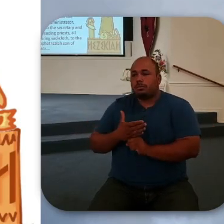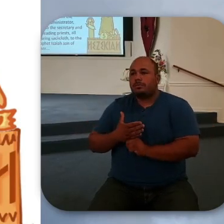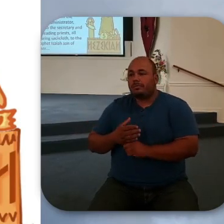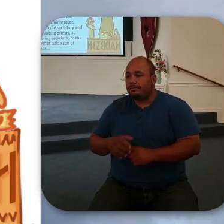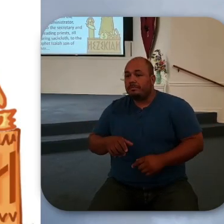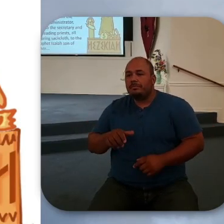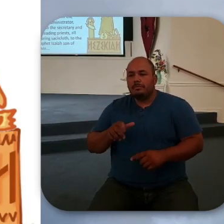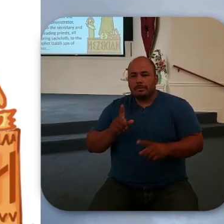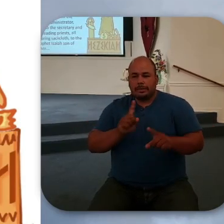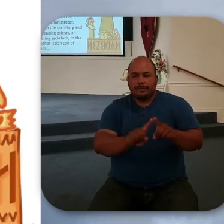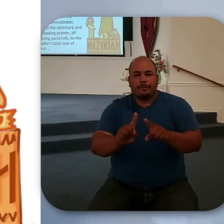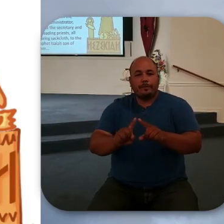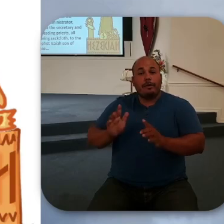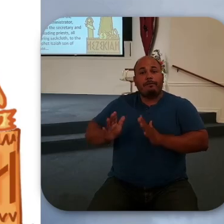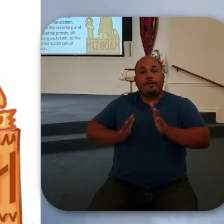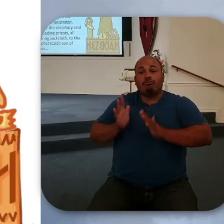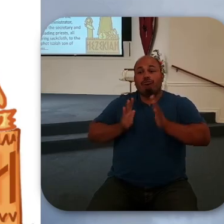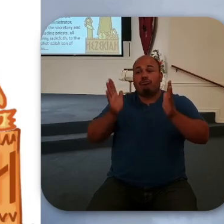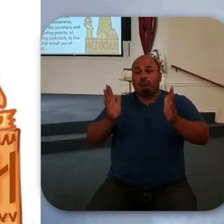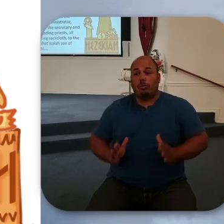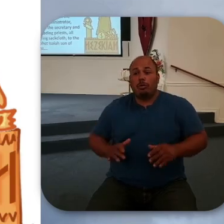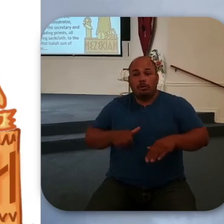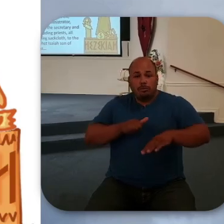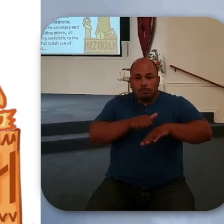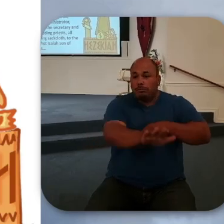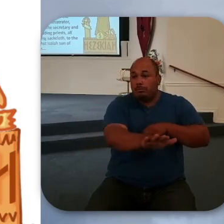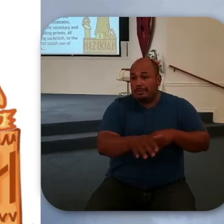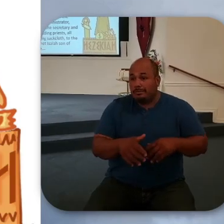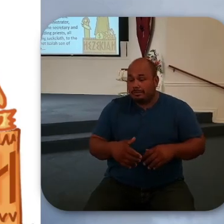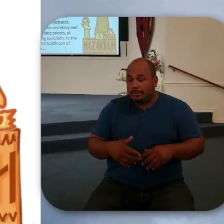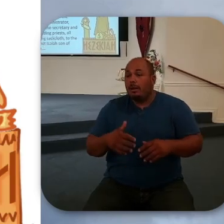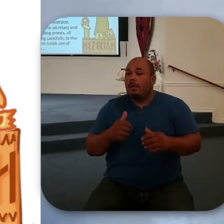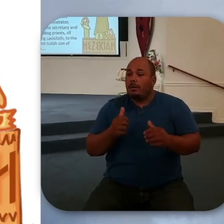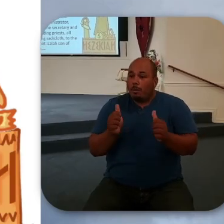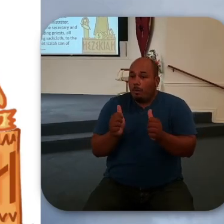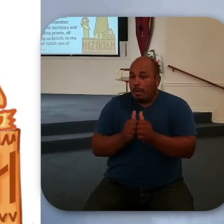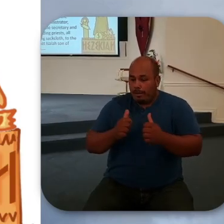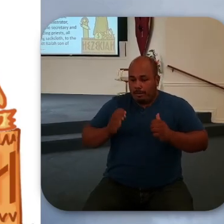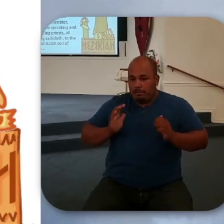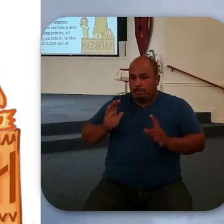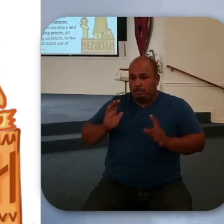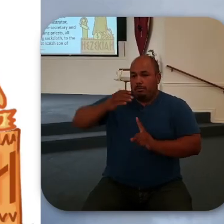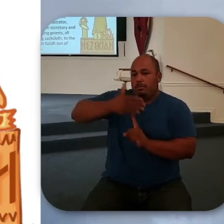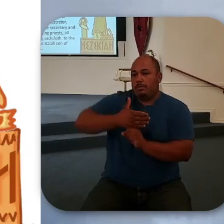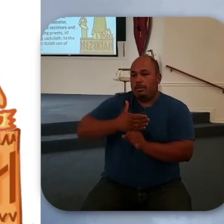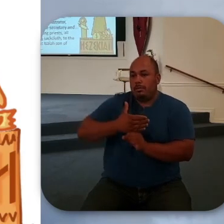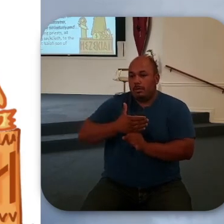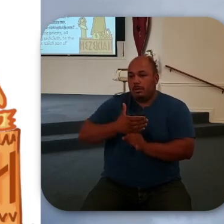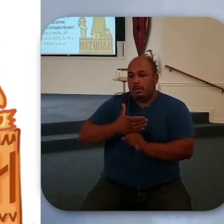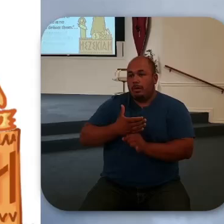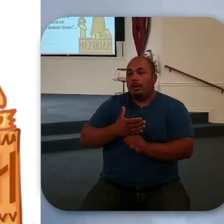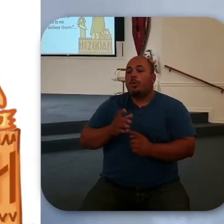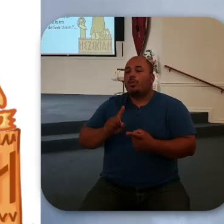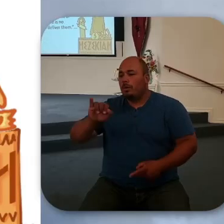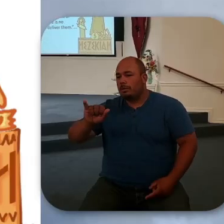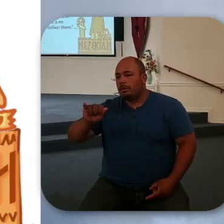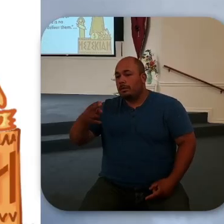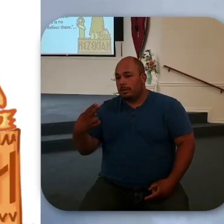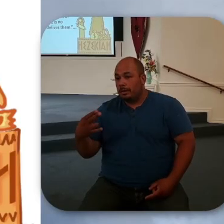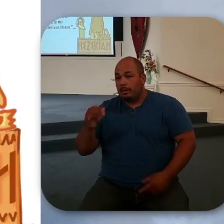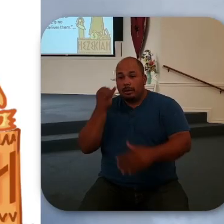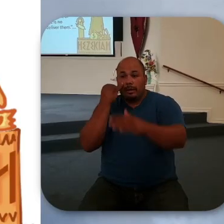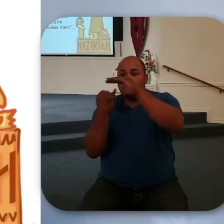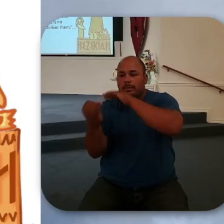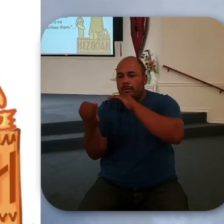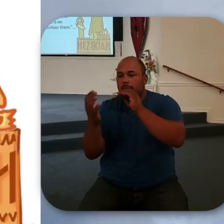Shebna, the secretary, and the leading priests, all wearing sackcloth, to the prophet Isaiah, son of Amoz. They told